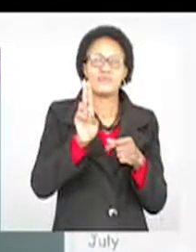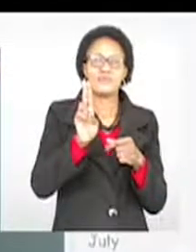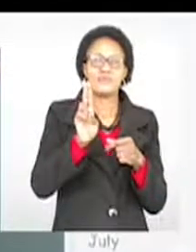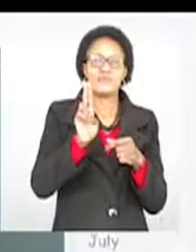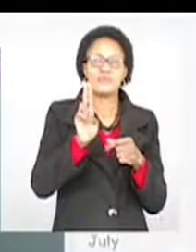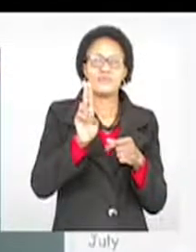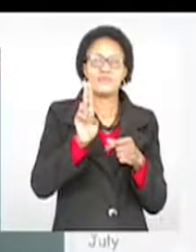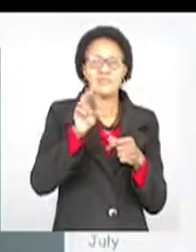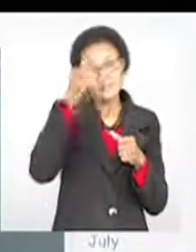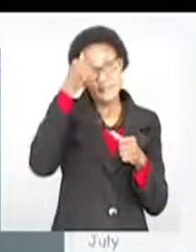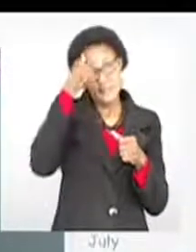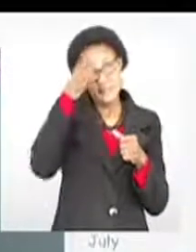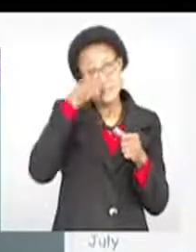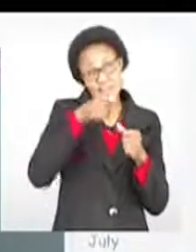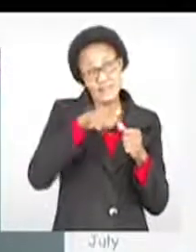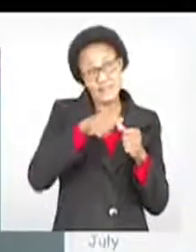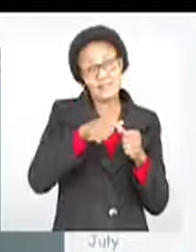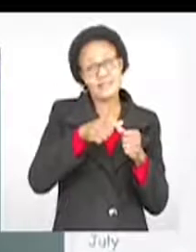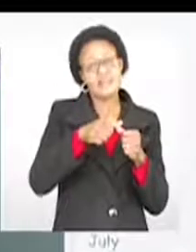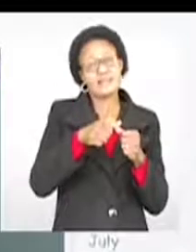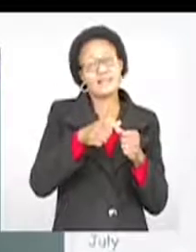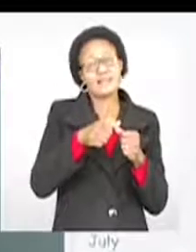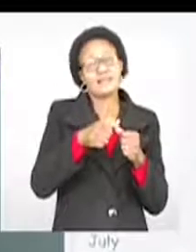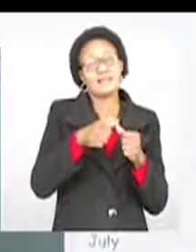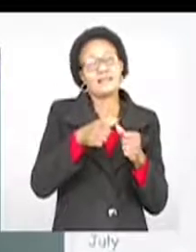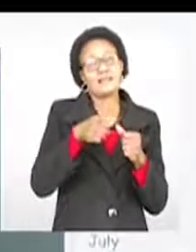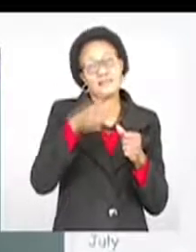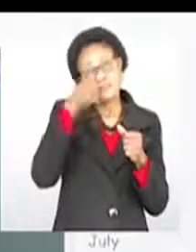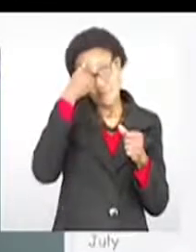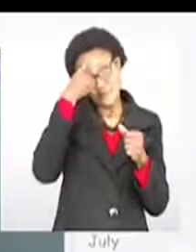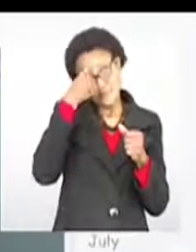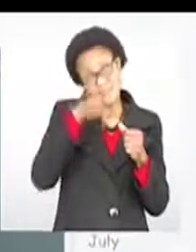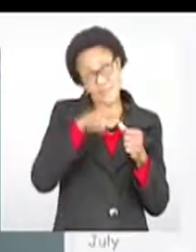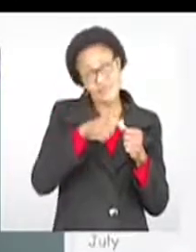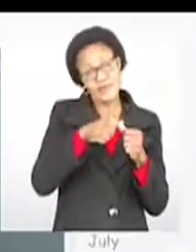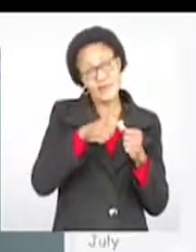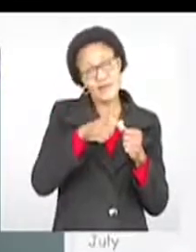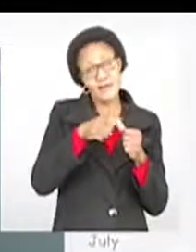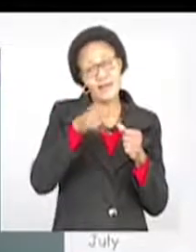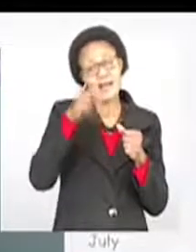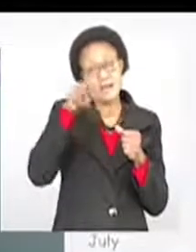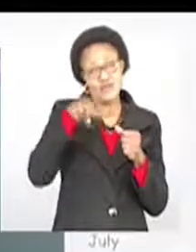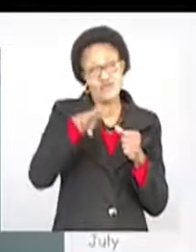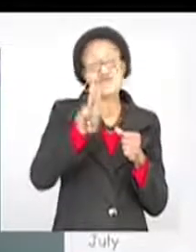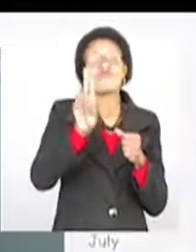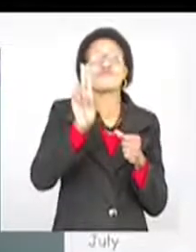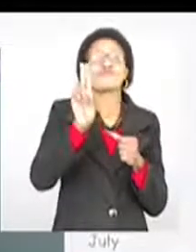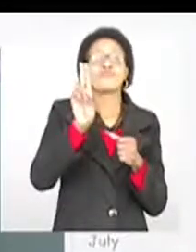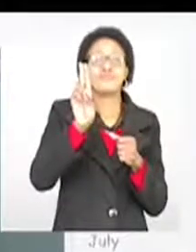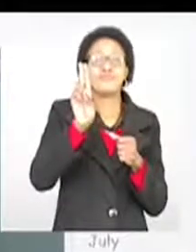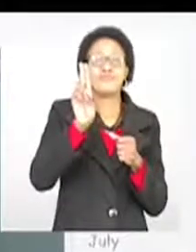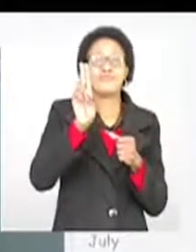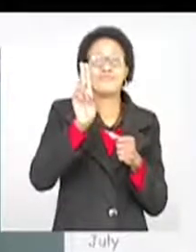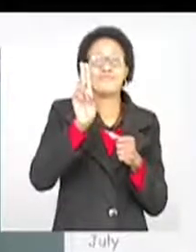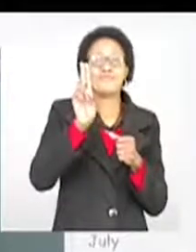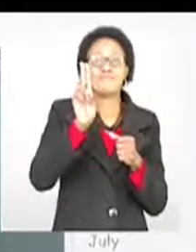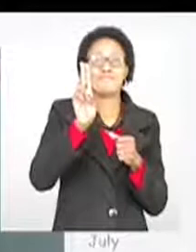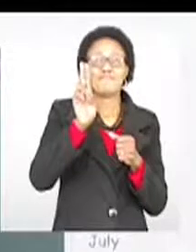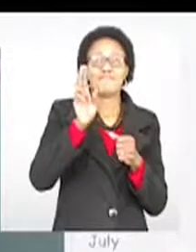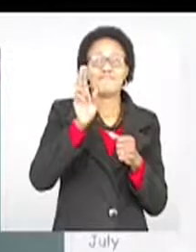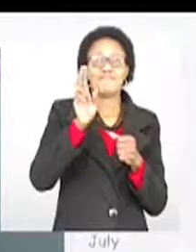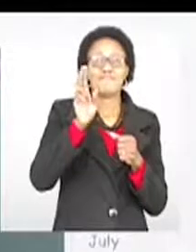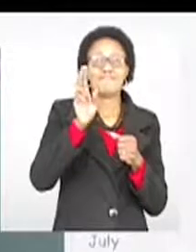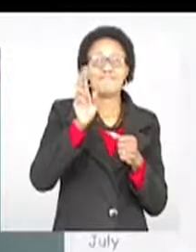said that U has a sound that it makes, and it makes the sound ah. And here in my hands, what do